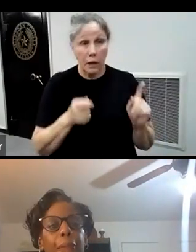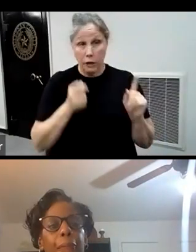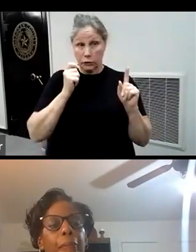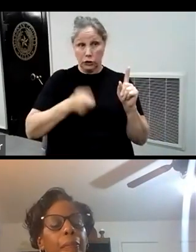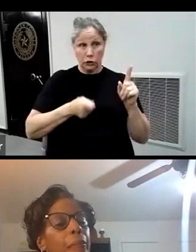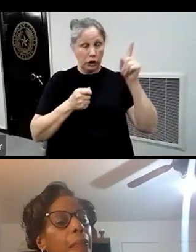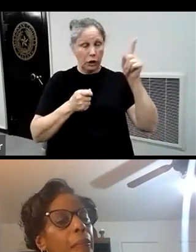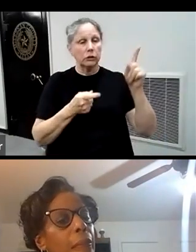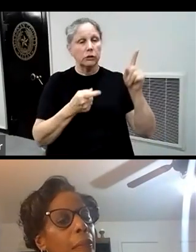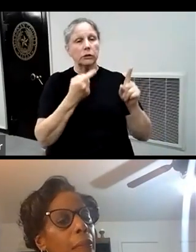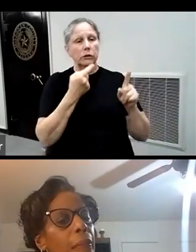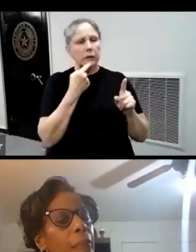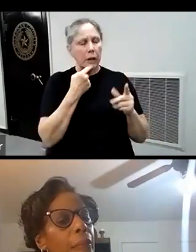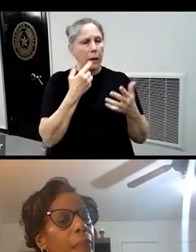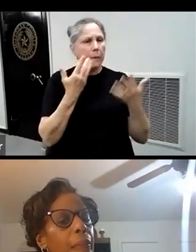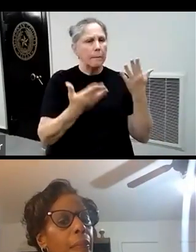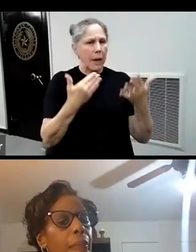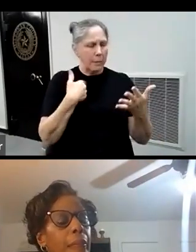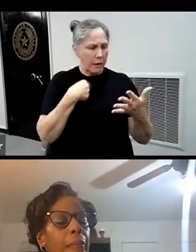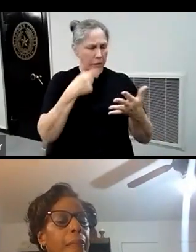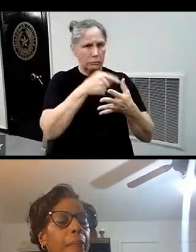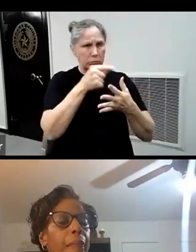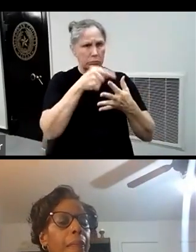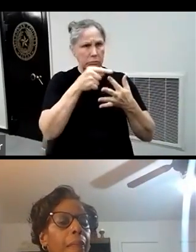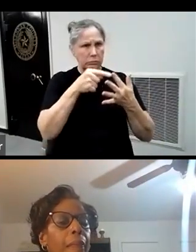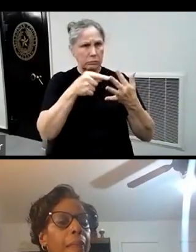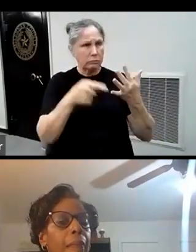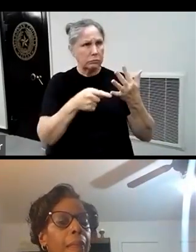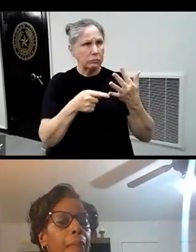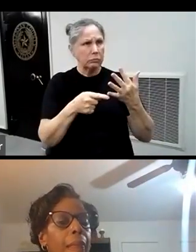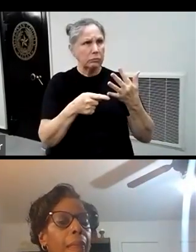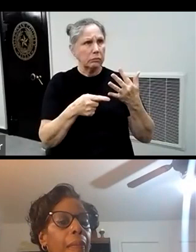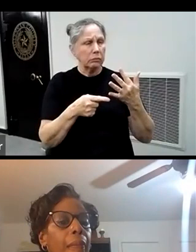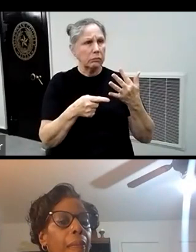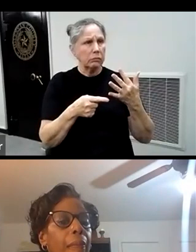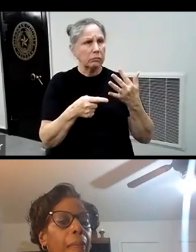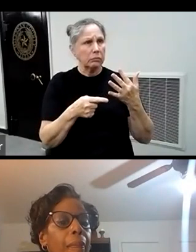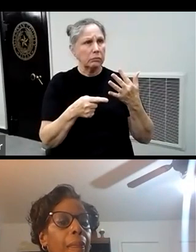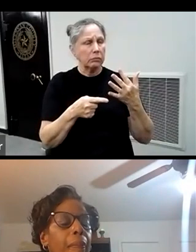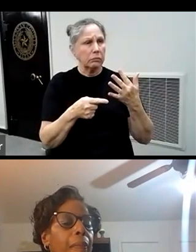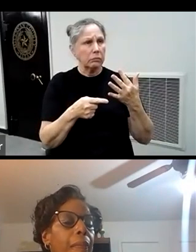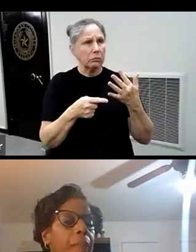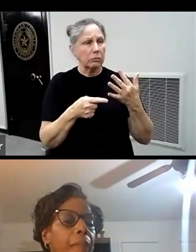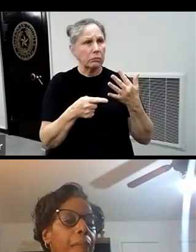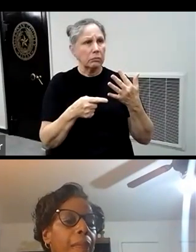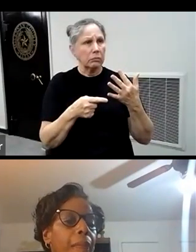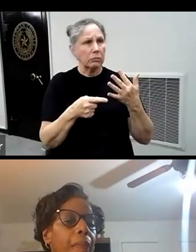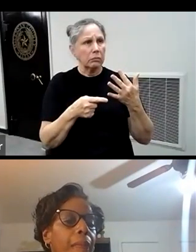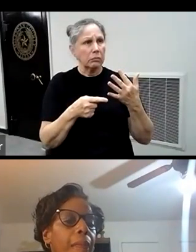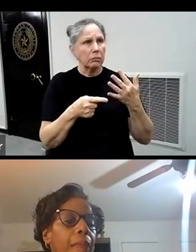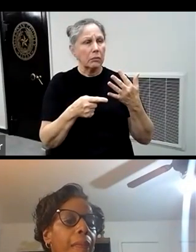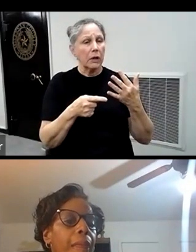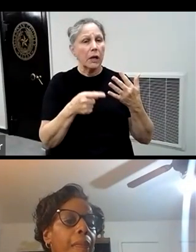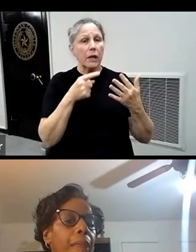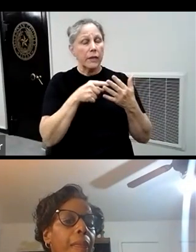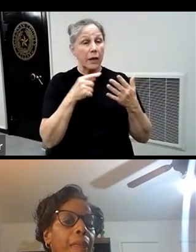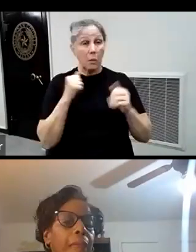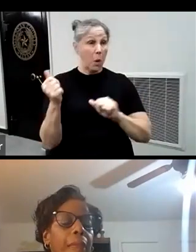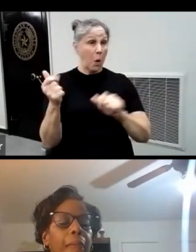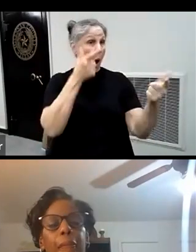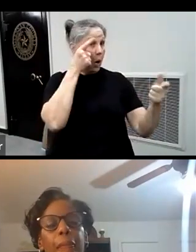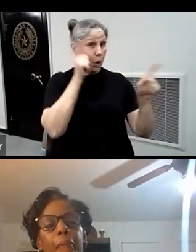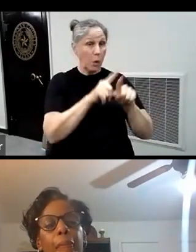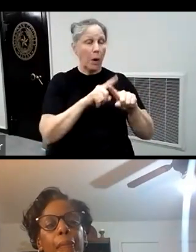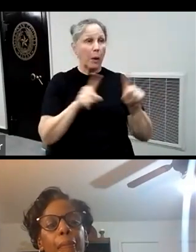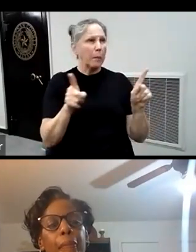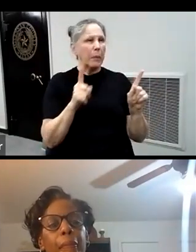Maybe a few things here and all the way back that we might not totally agree with, but they're